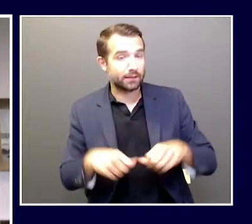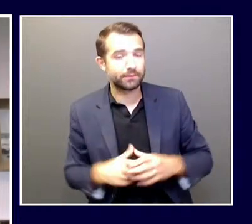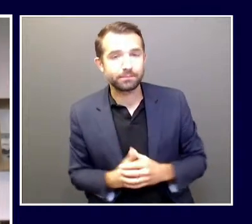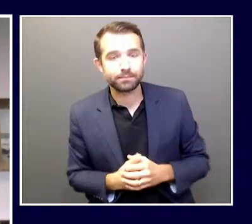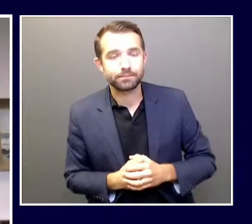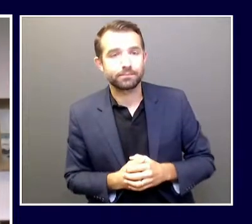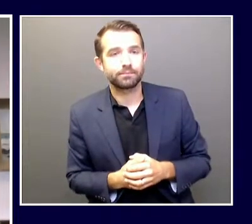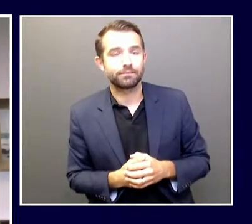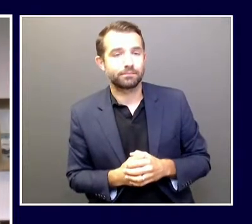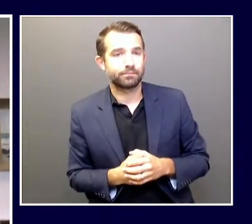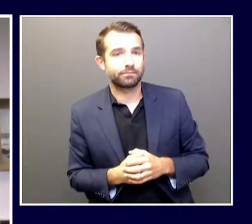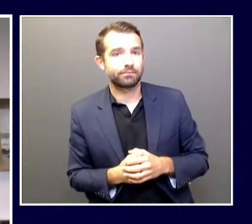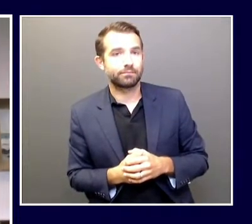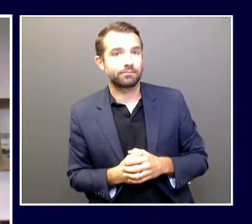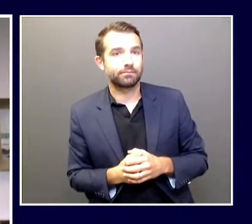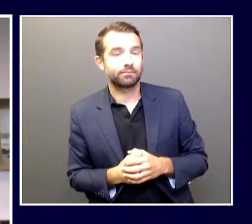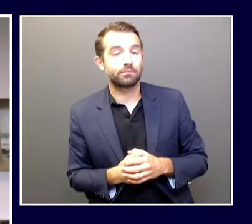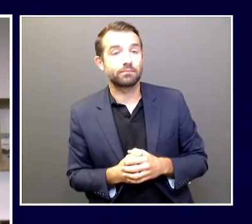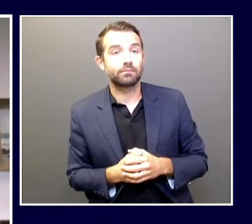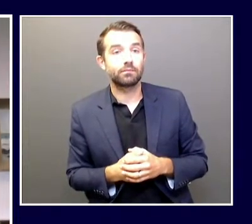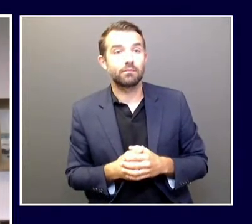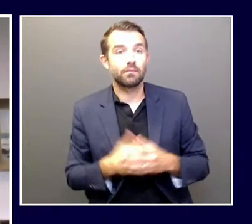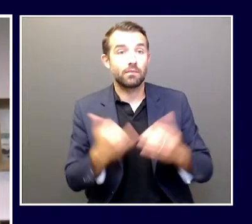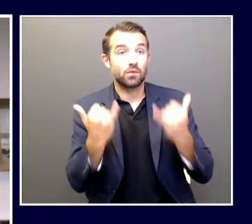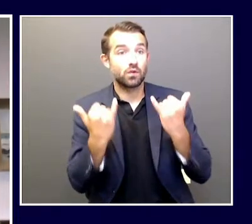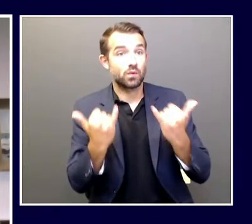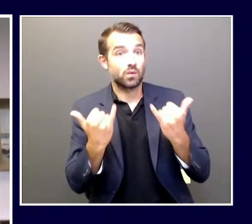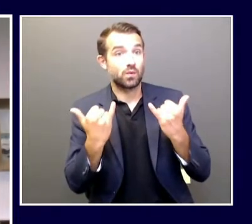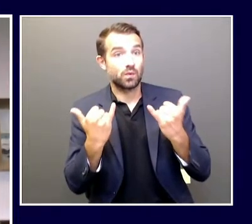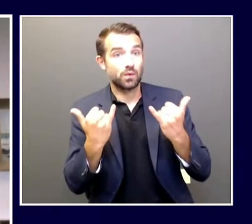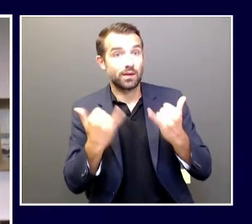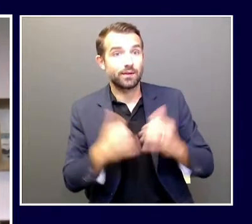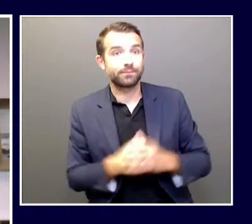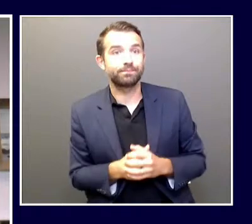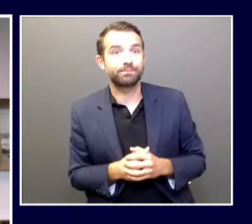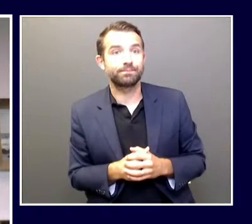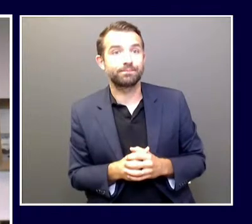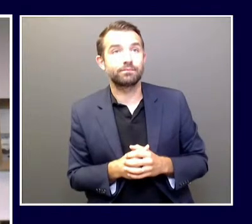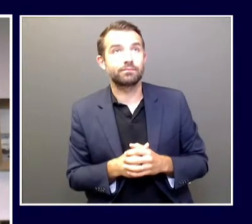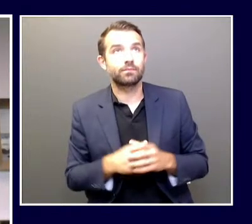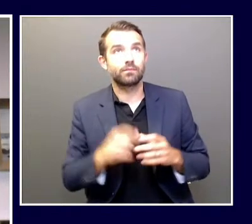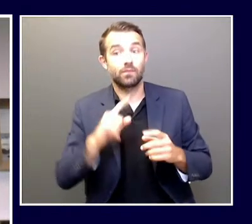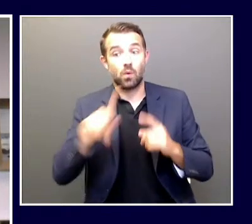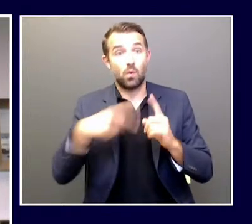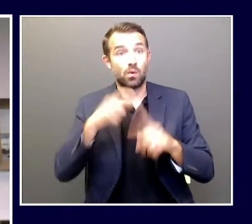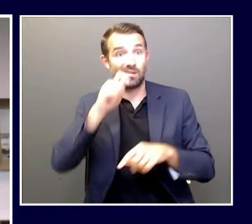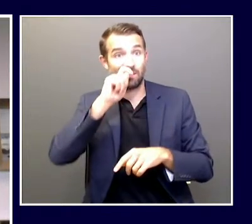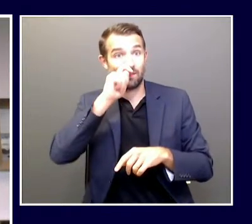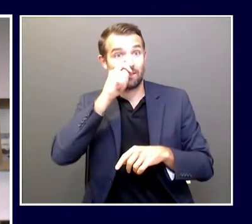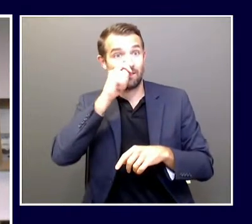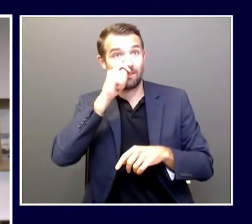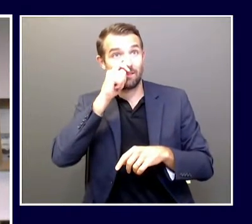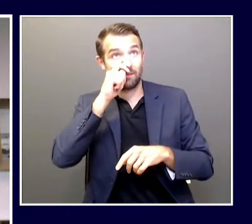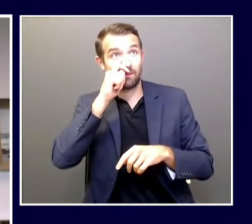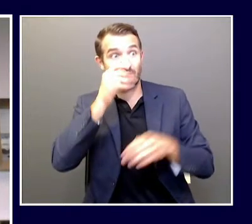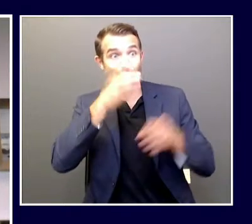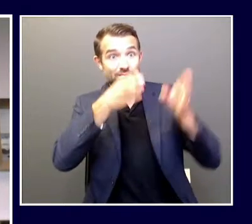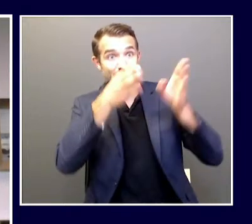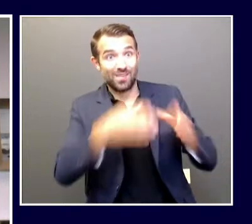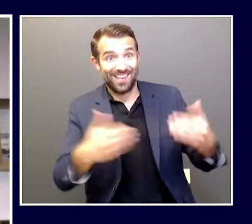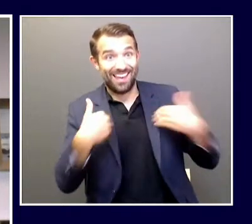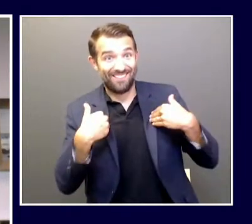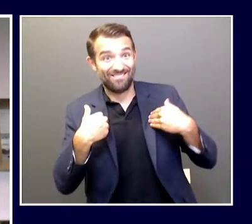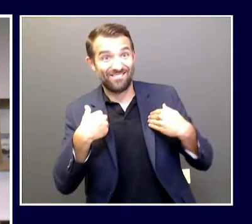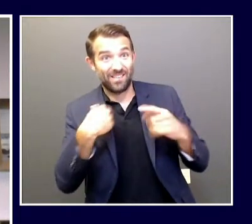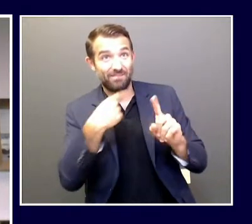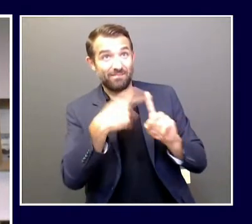with respect to genome sampling and genome sequencing for the Delta variant. Now, I've talked before about the